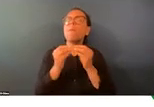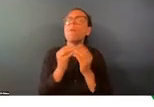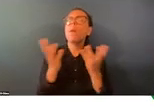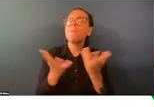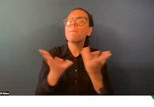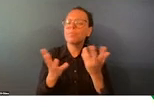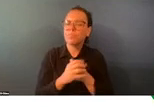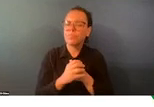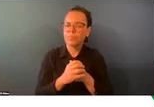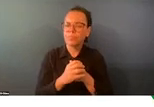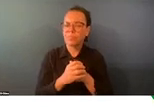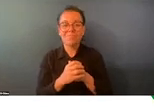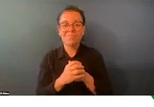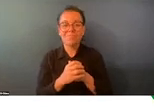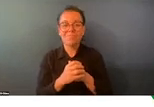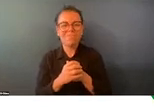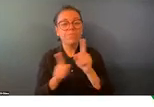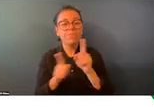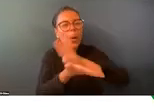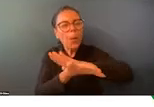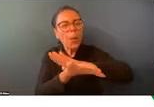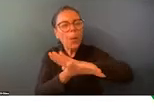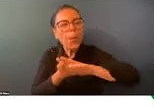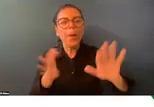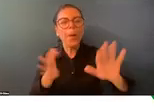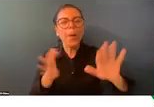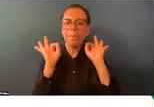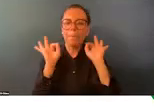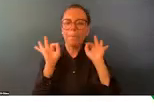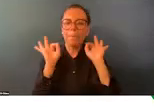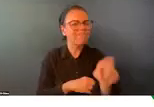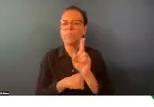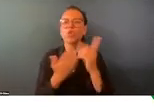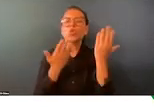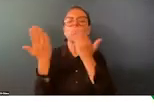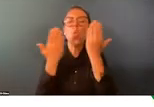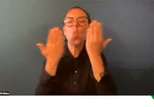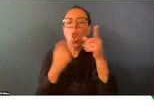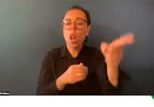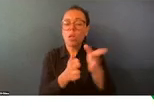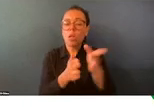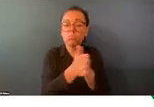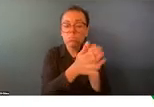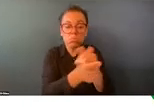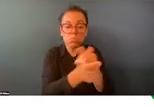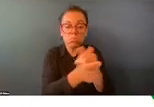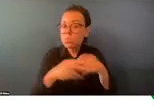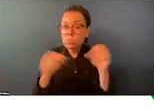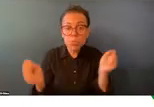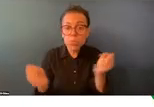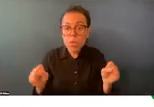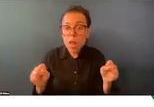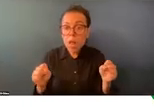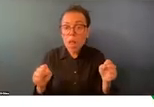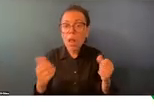A lack of adequate toilets and sanitation facilities, as well as clean water to wash hands in schools, makes it difficult for